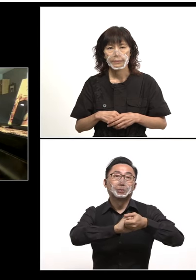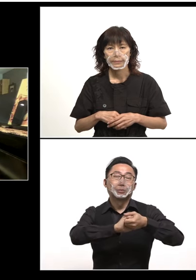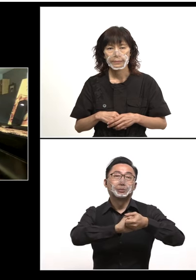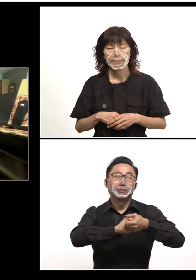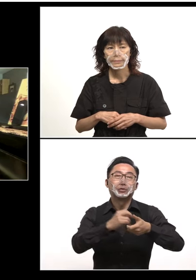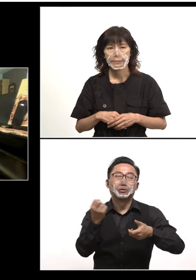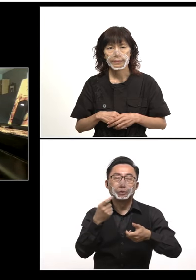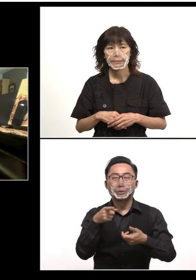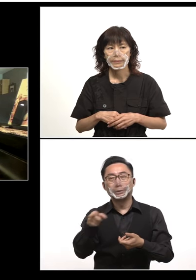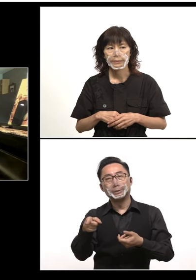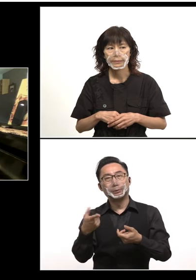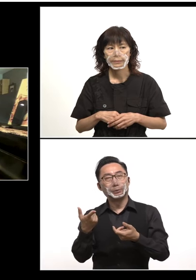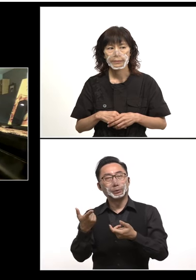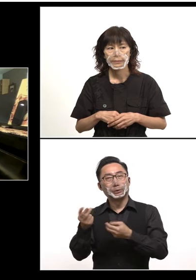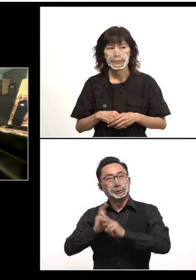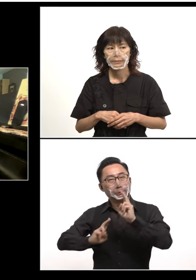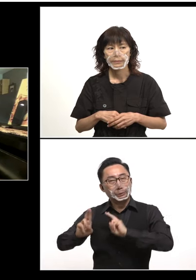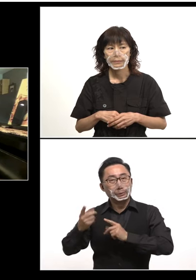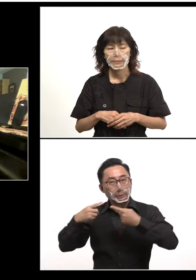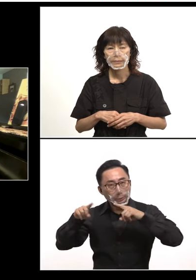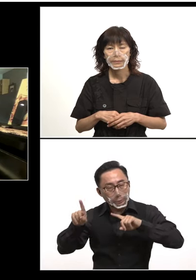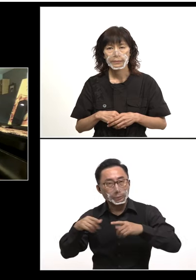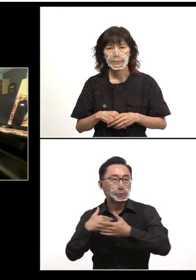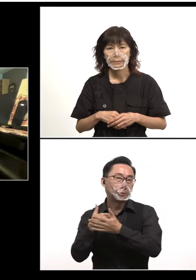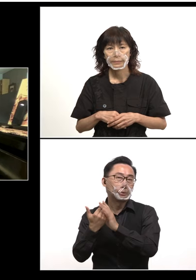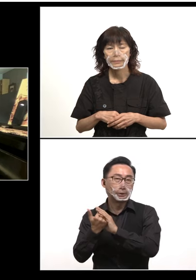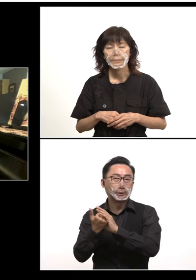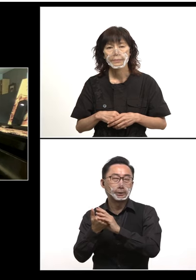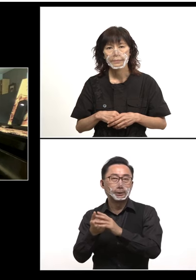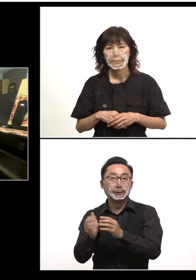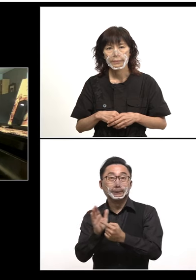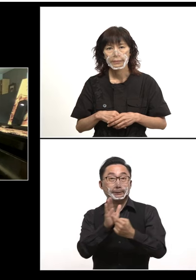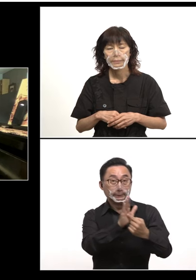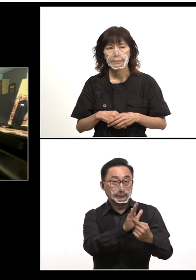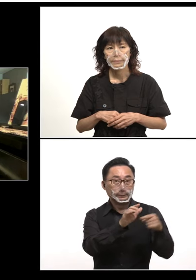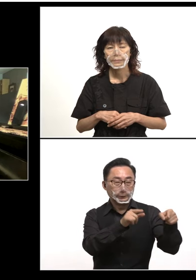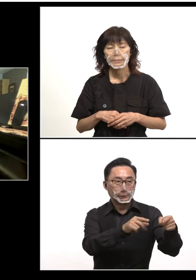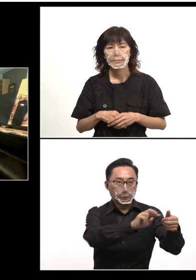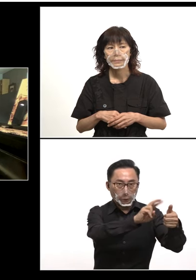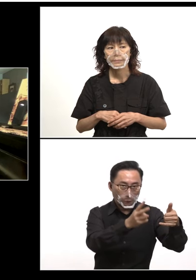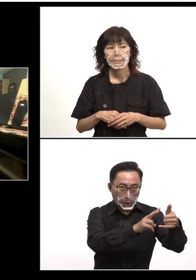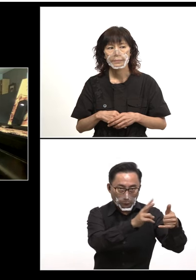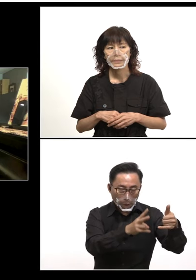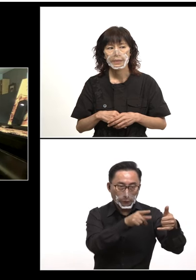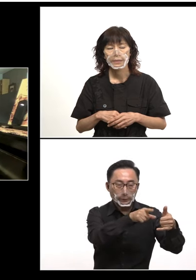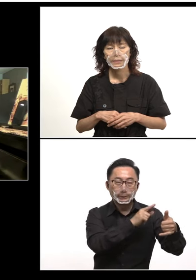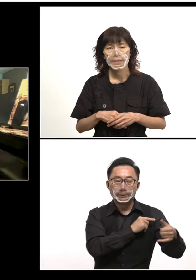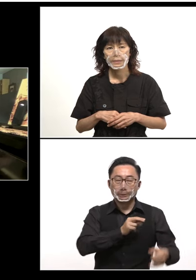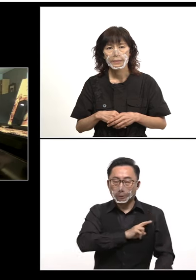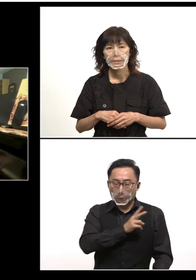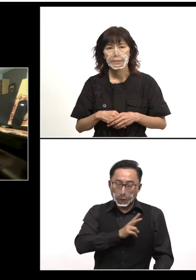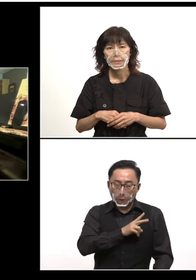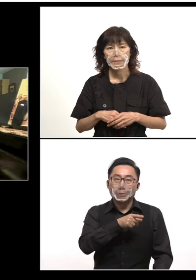This was a part of every lesson to do different kinds of styles. Then we would do lessons where I would just kind of